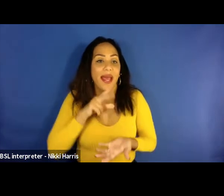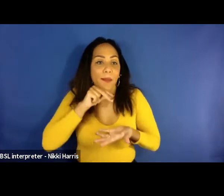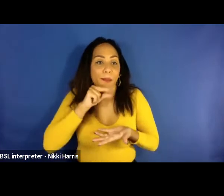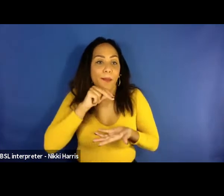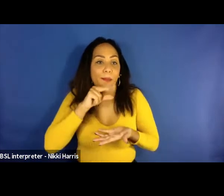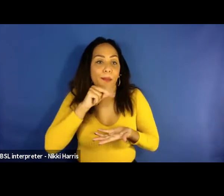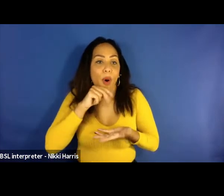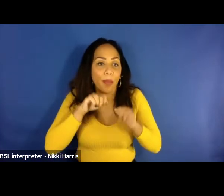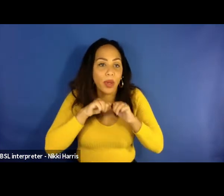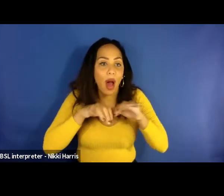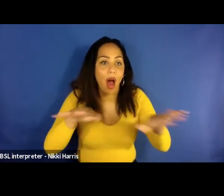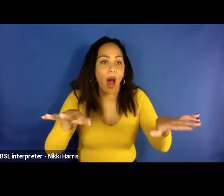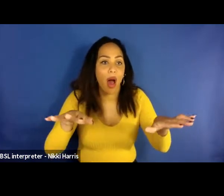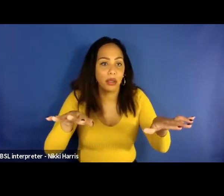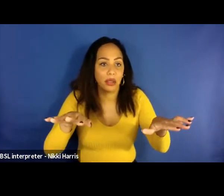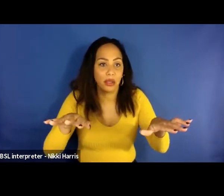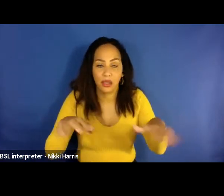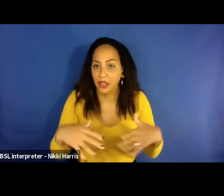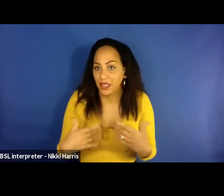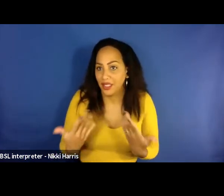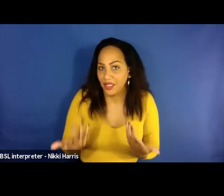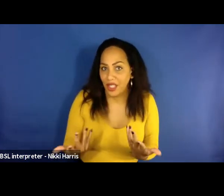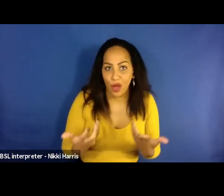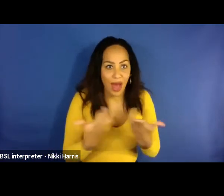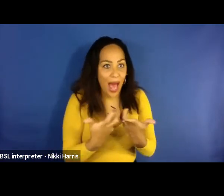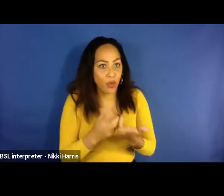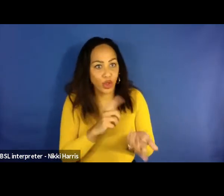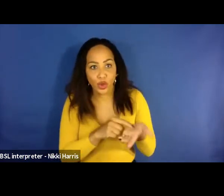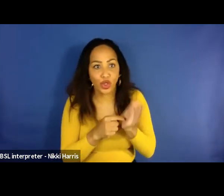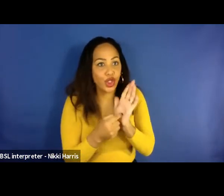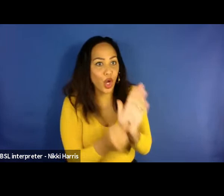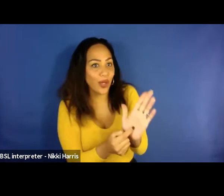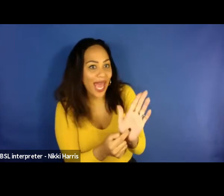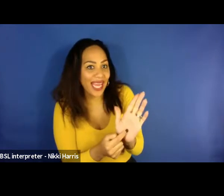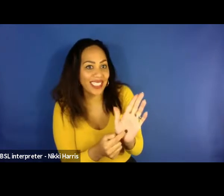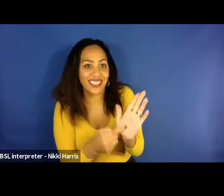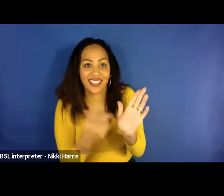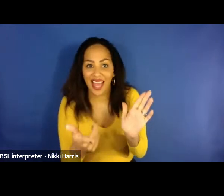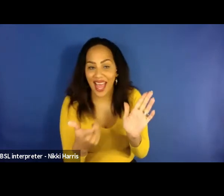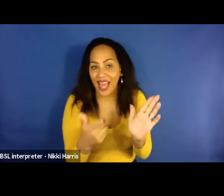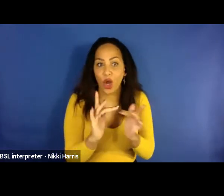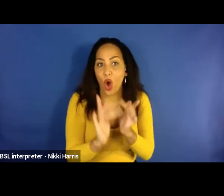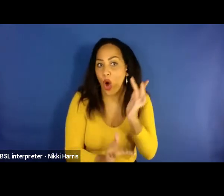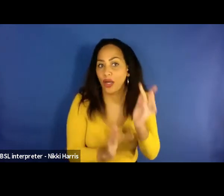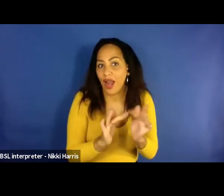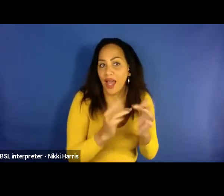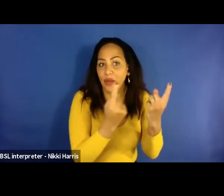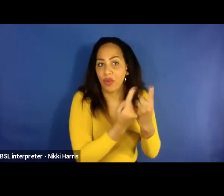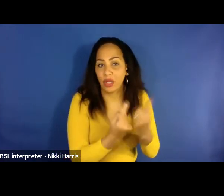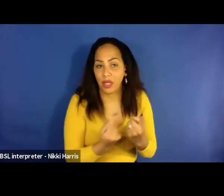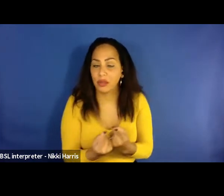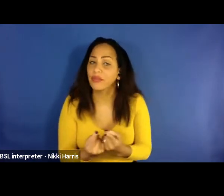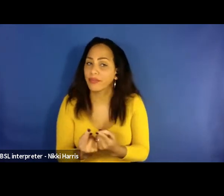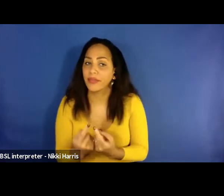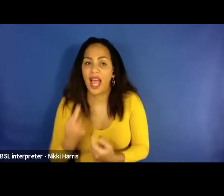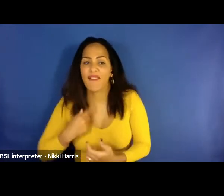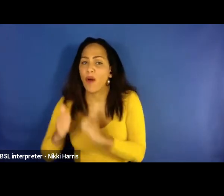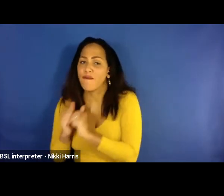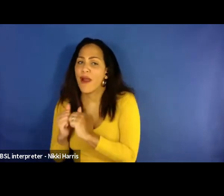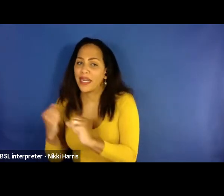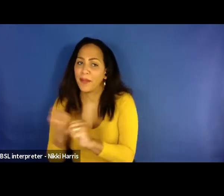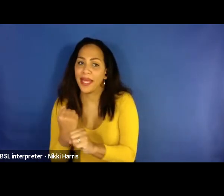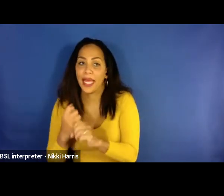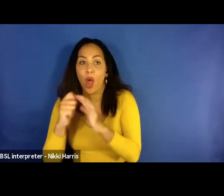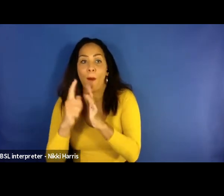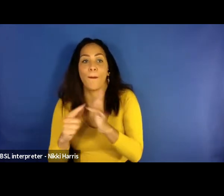go about showcasing an online product? Okay, perfect. So I've got a friend who's making a podcast as well. Podcasts are super, super simple to prototype,